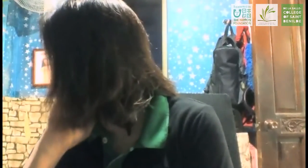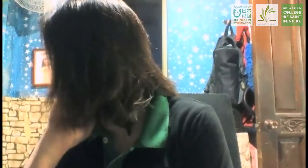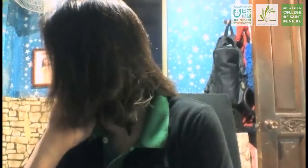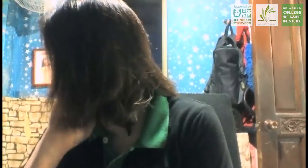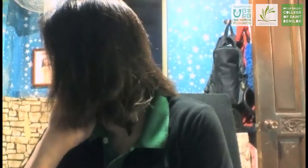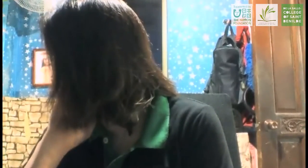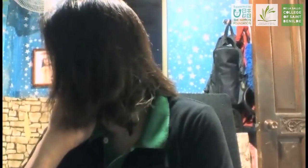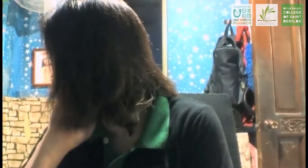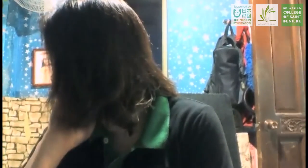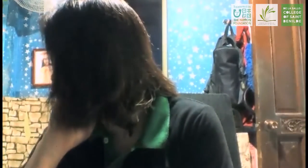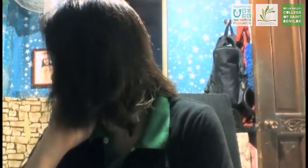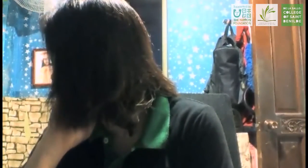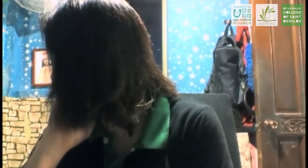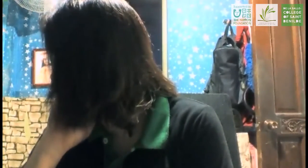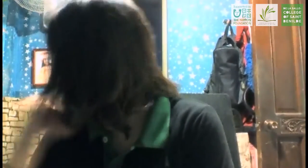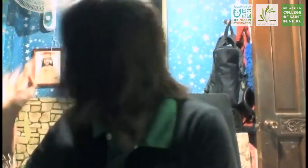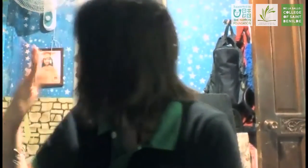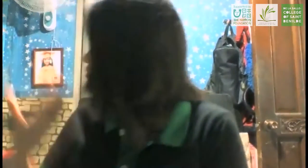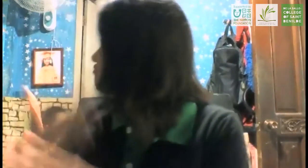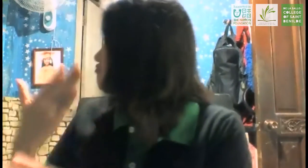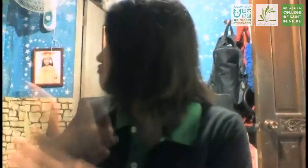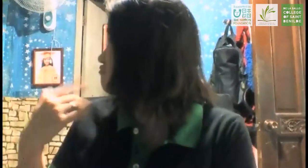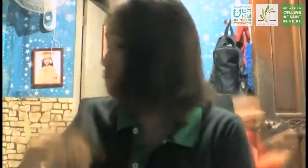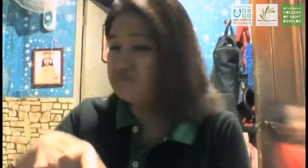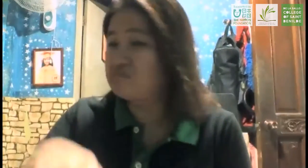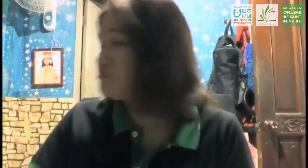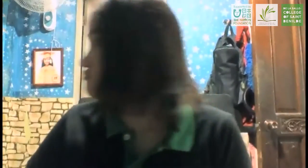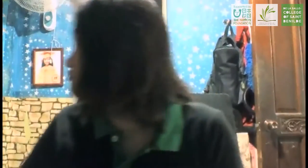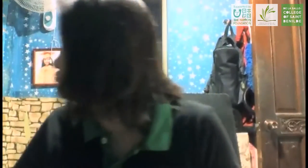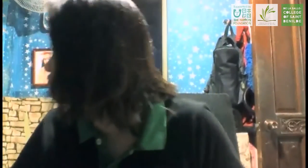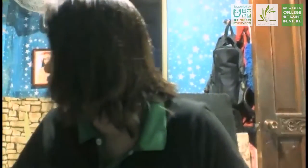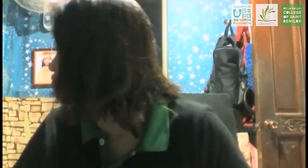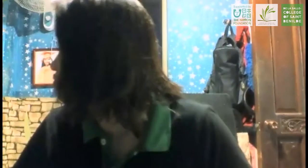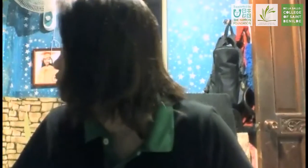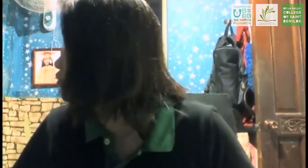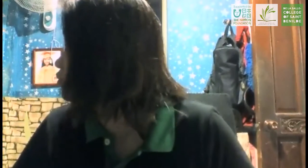the places where there's no picture. So we'll do that.